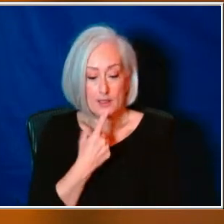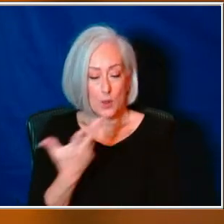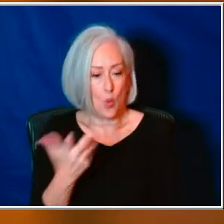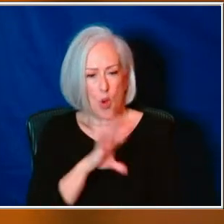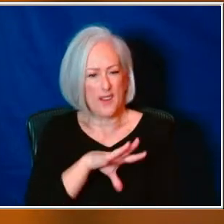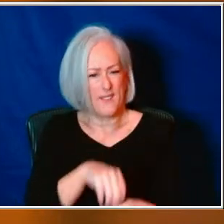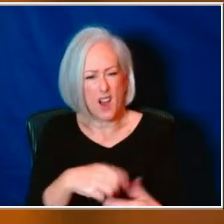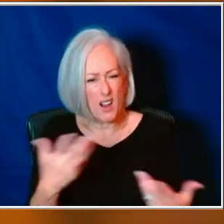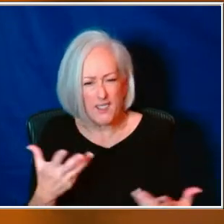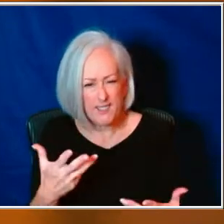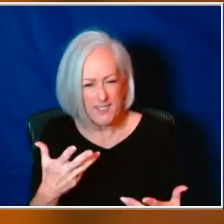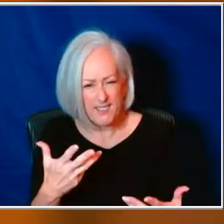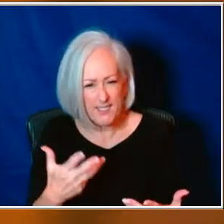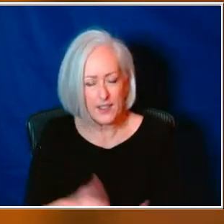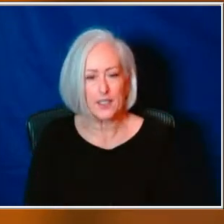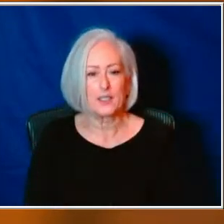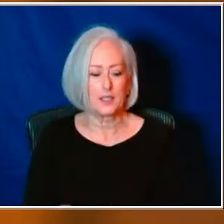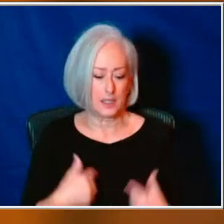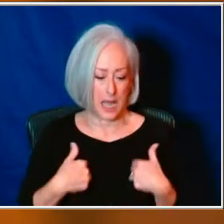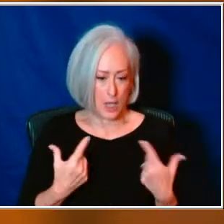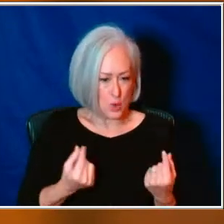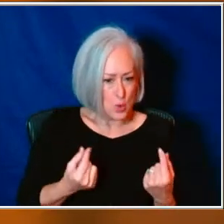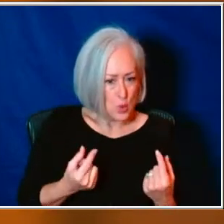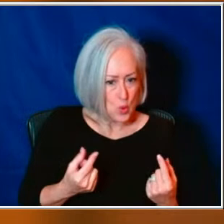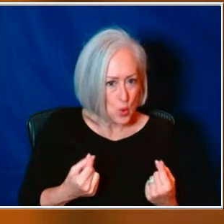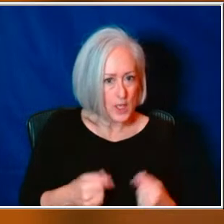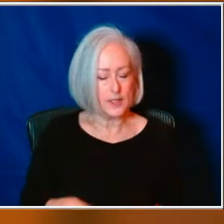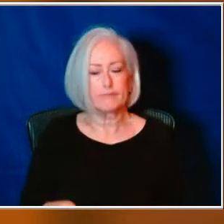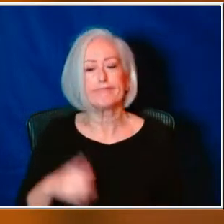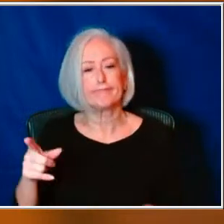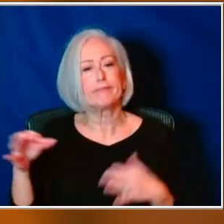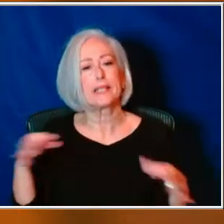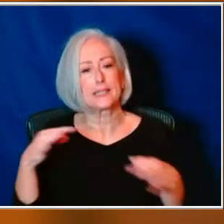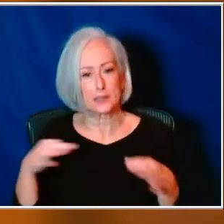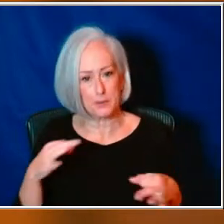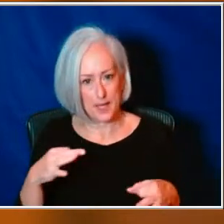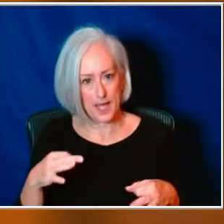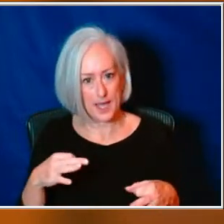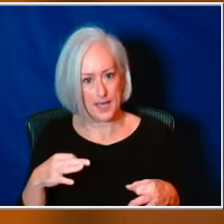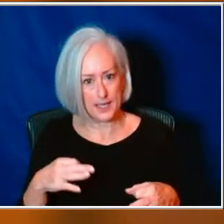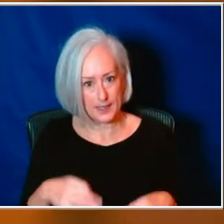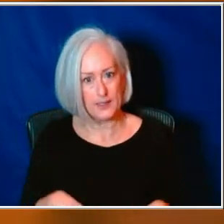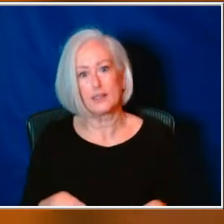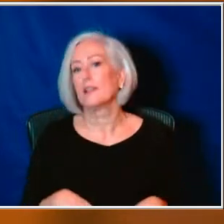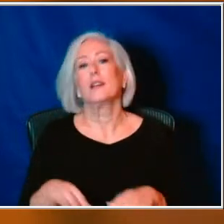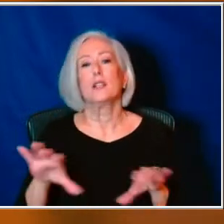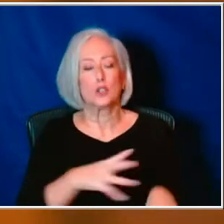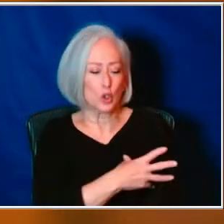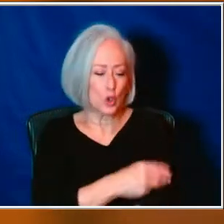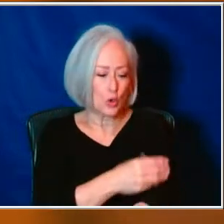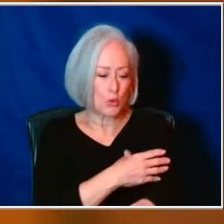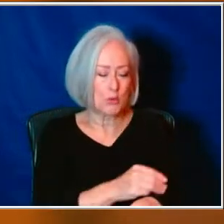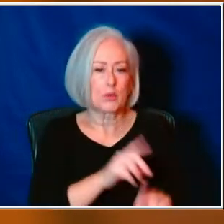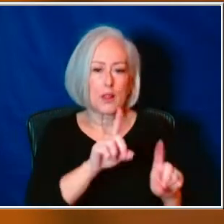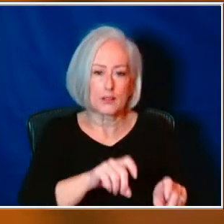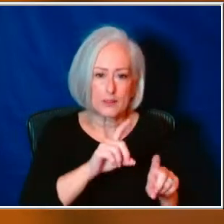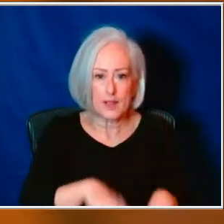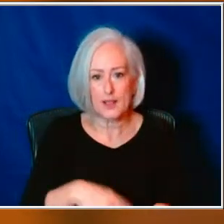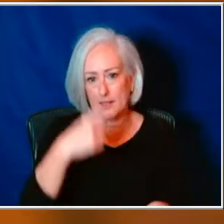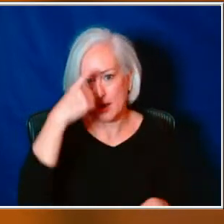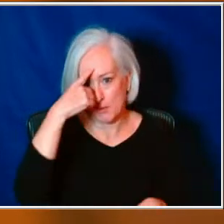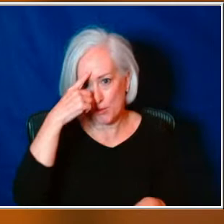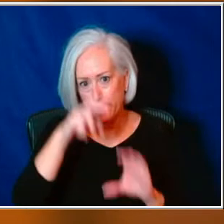and what it entitled and what I'd be doing and stuff. And she explained that we'd go through the brain scans and blood testing, and we'd go through some